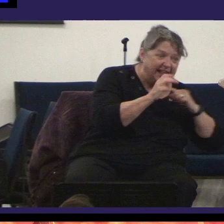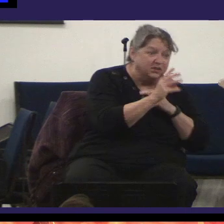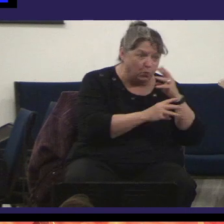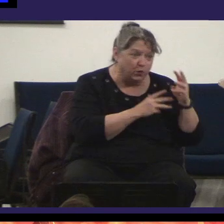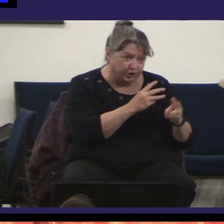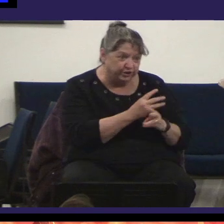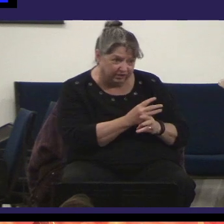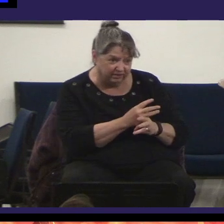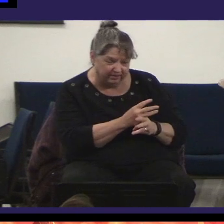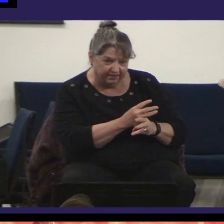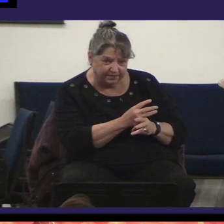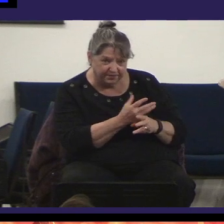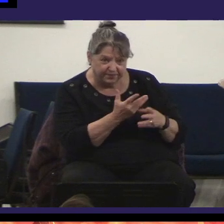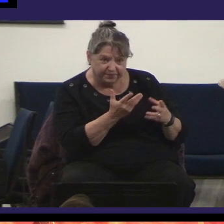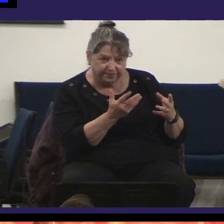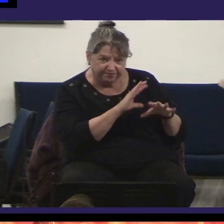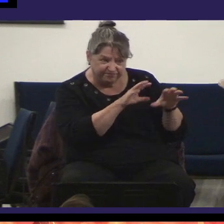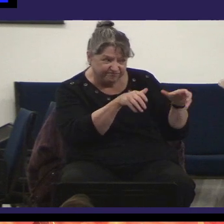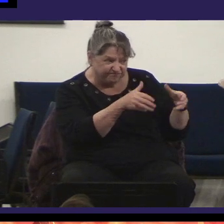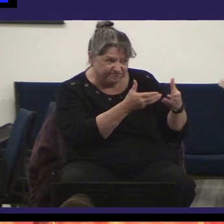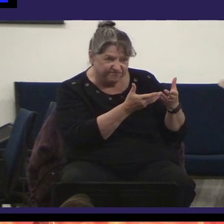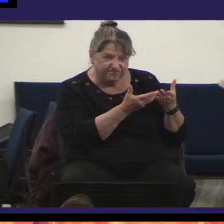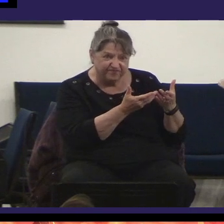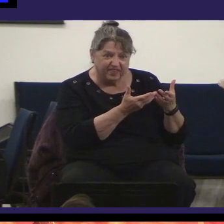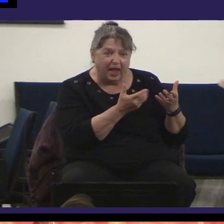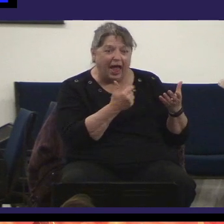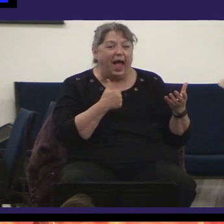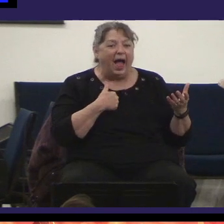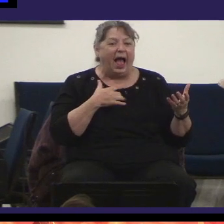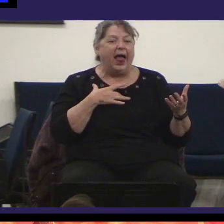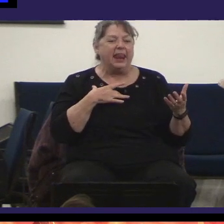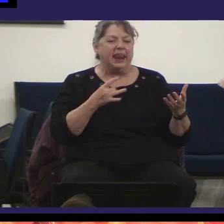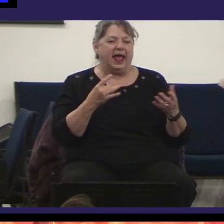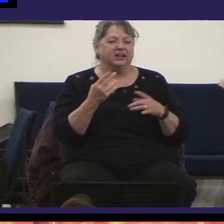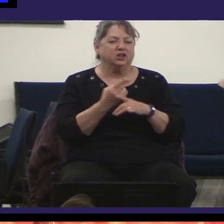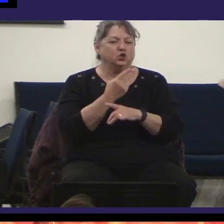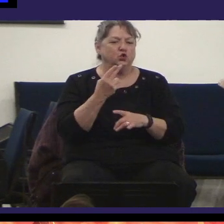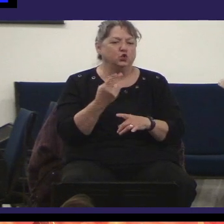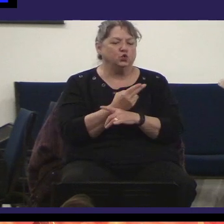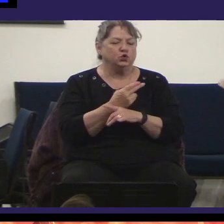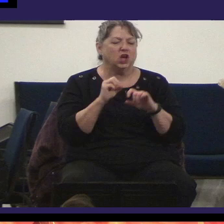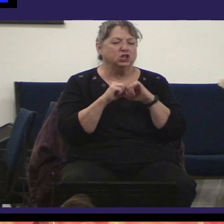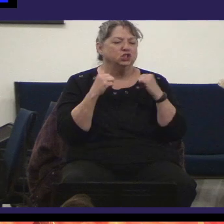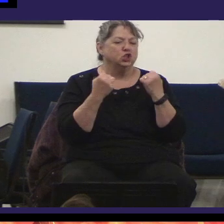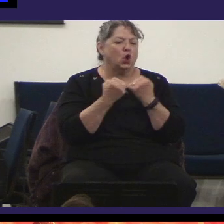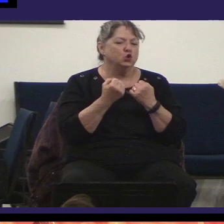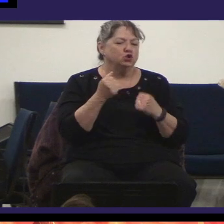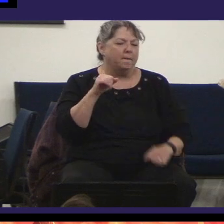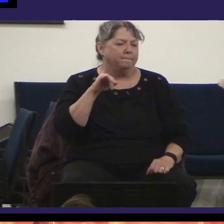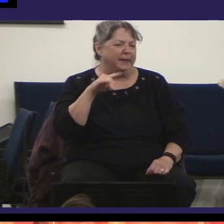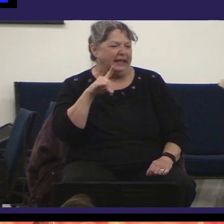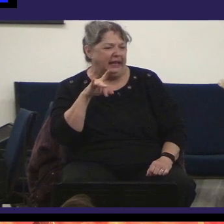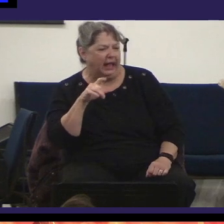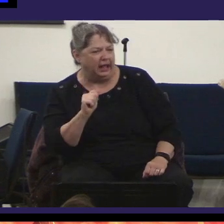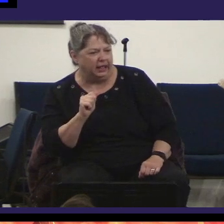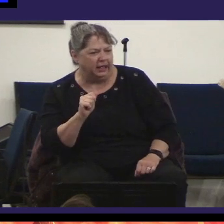things that I like to do is I like to use social media apps. And I go on the